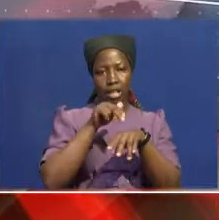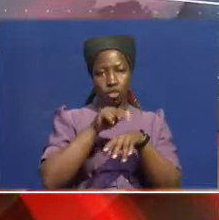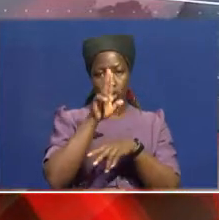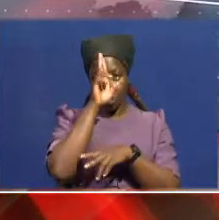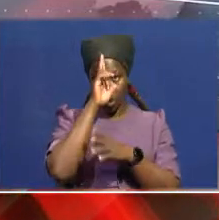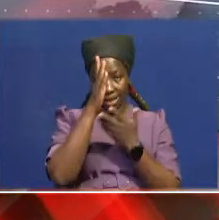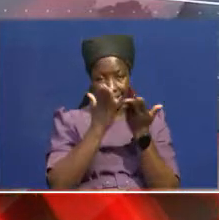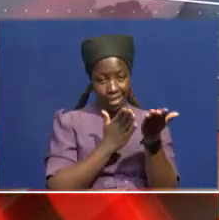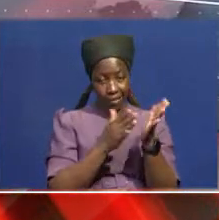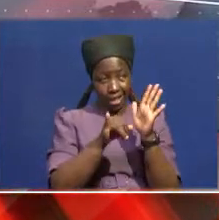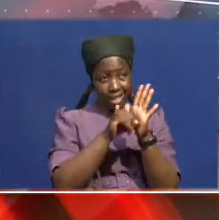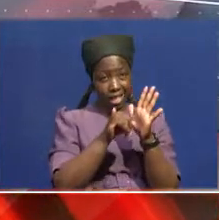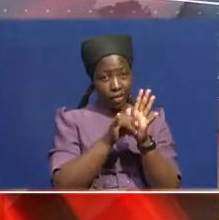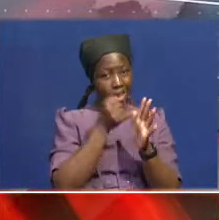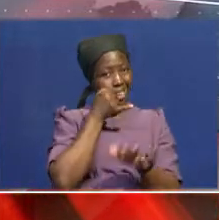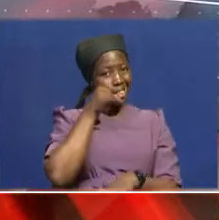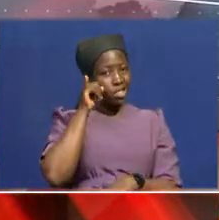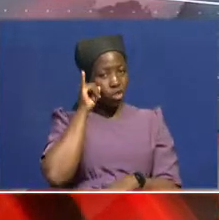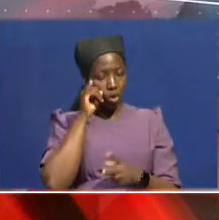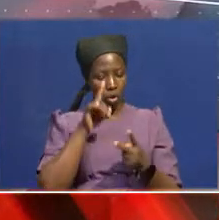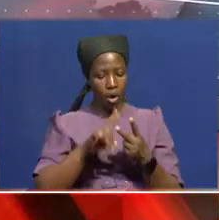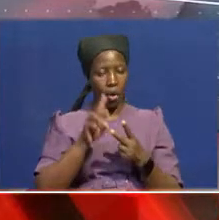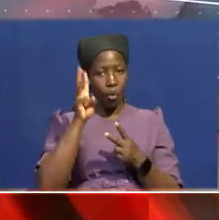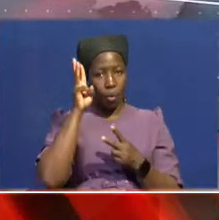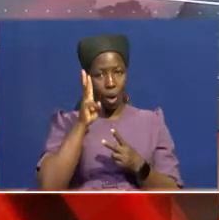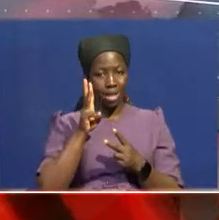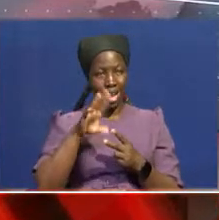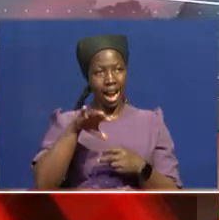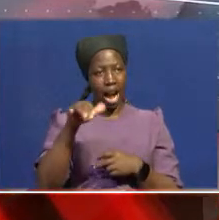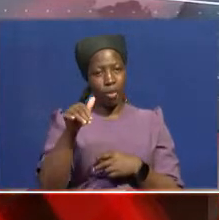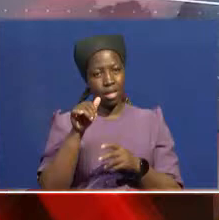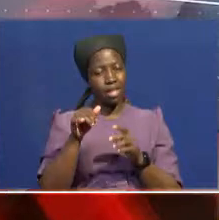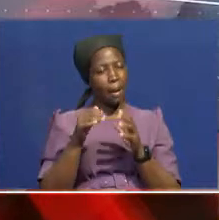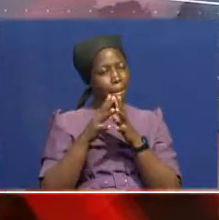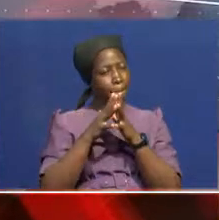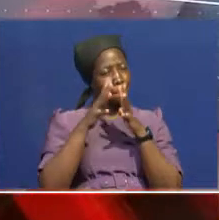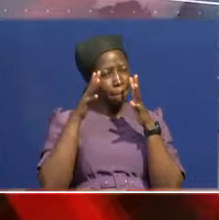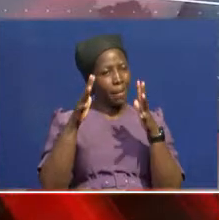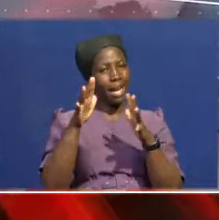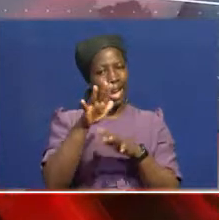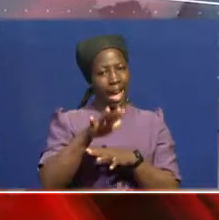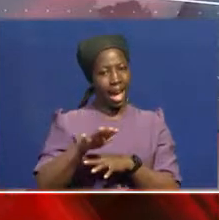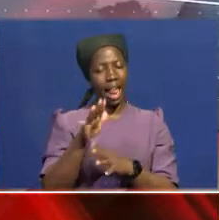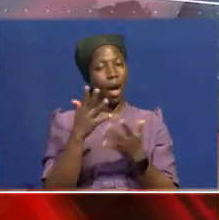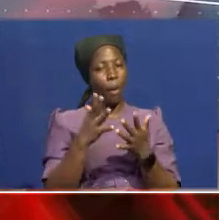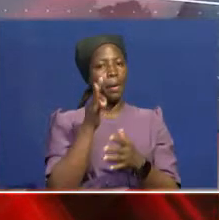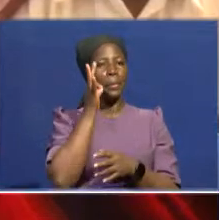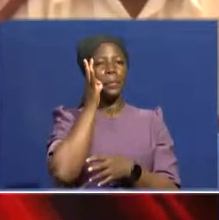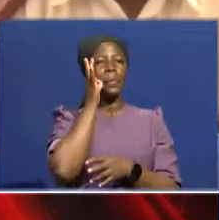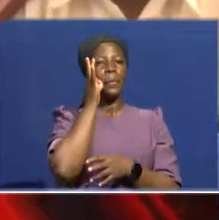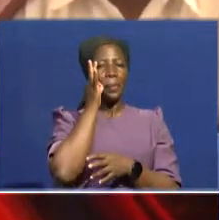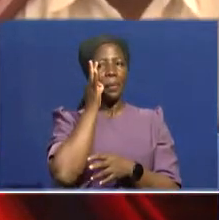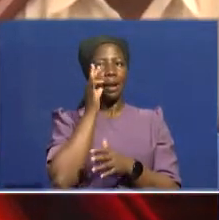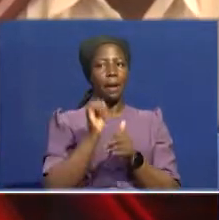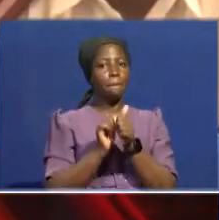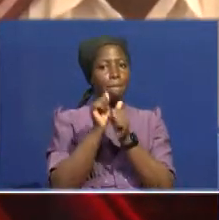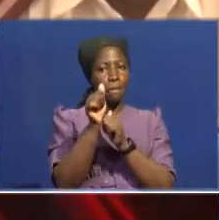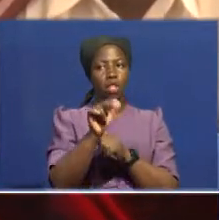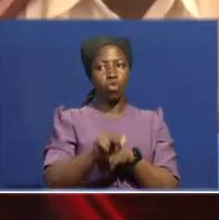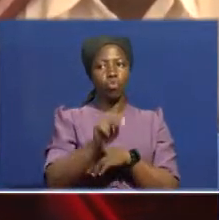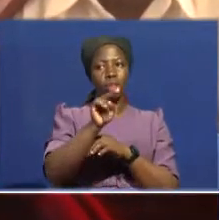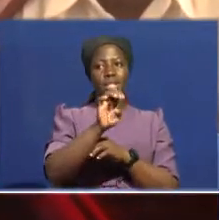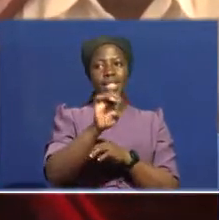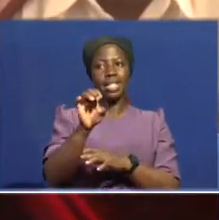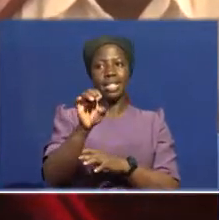identified Isiolo and Wajir counties as major marijuana transit routes. Northeastern Regional Commissioner John Otieno